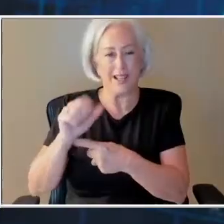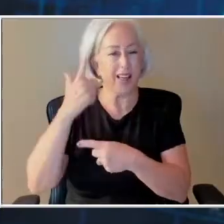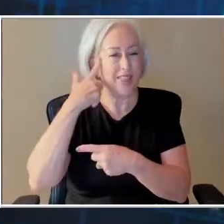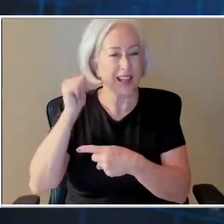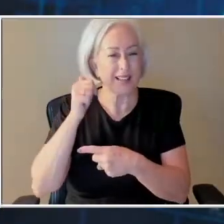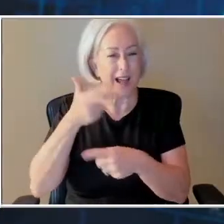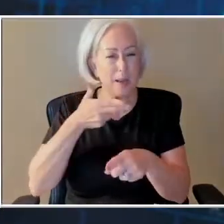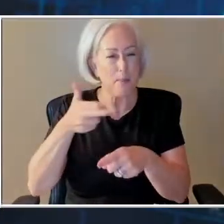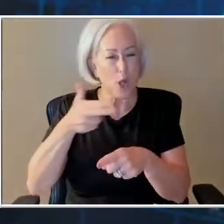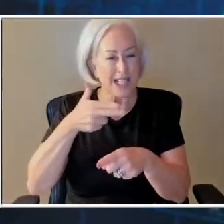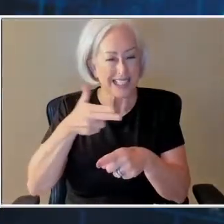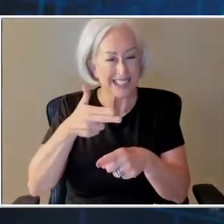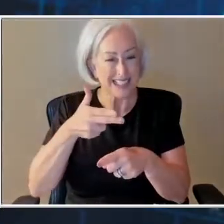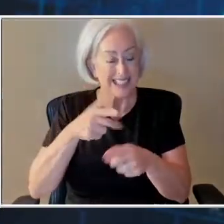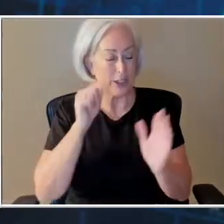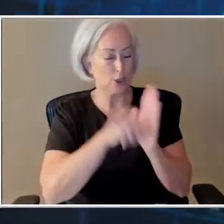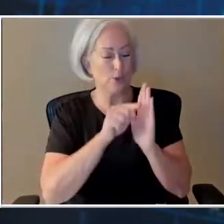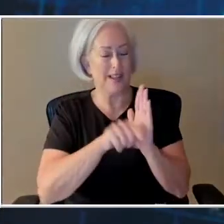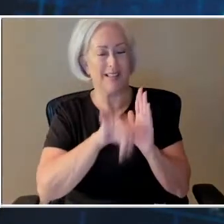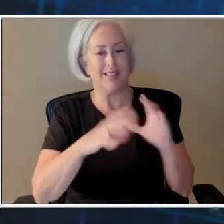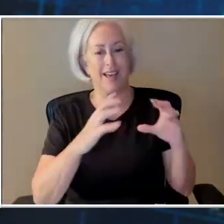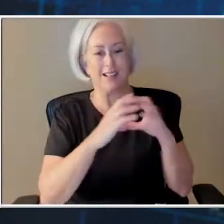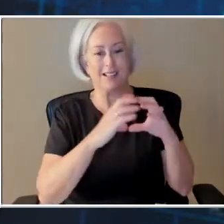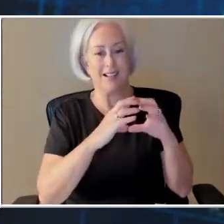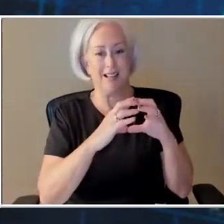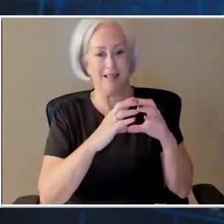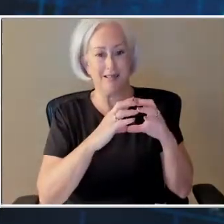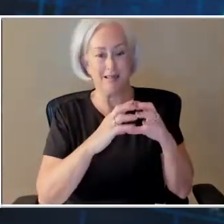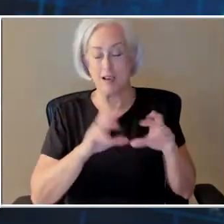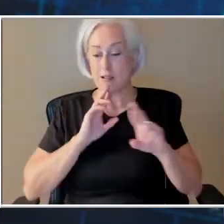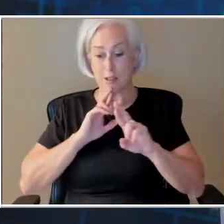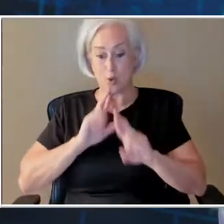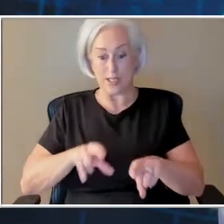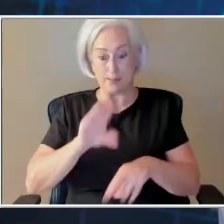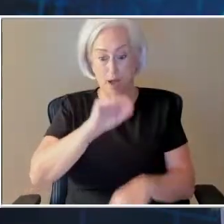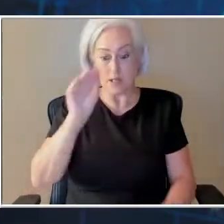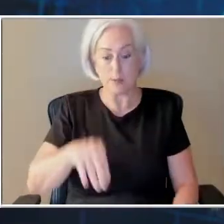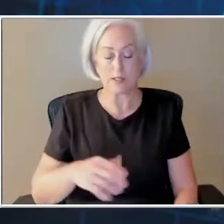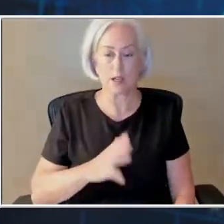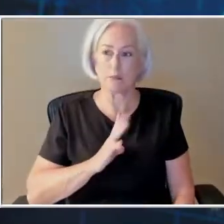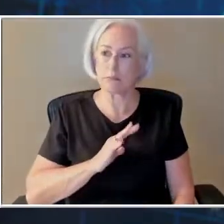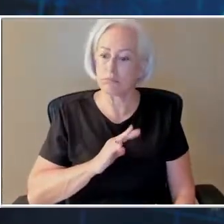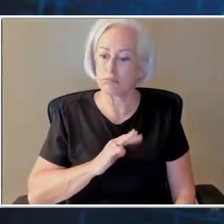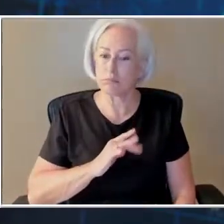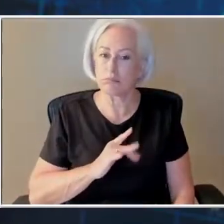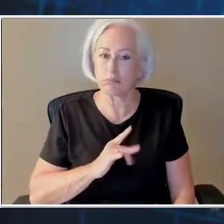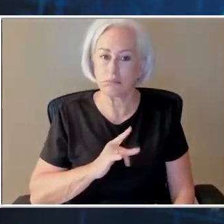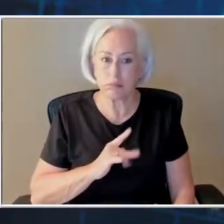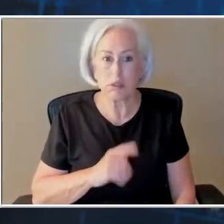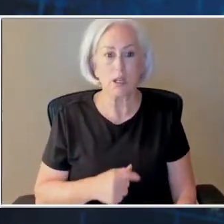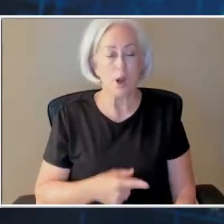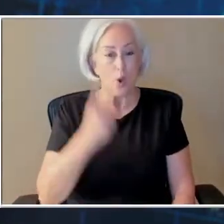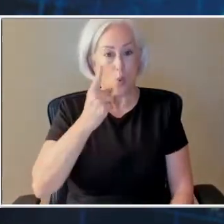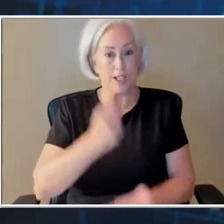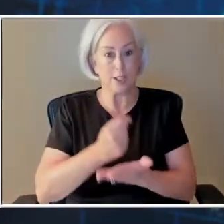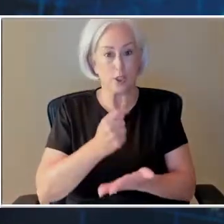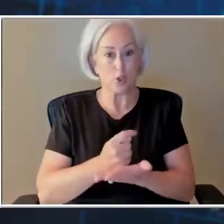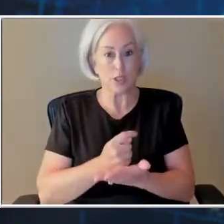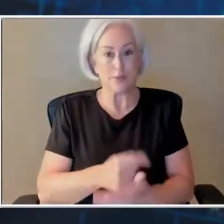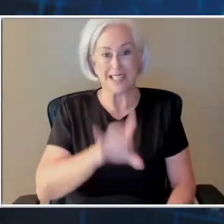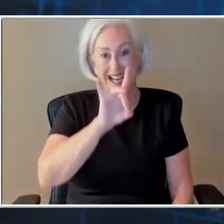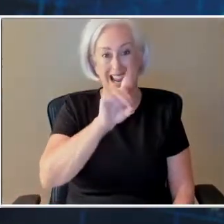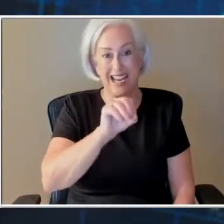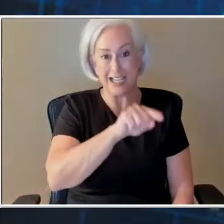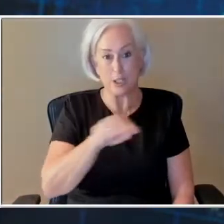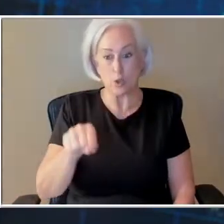So that's how it does. And the response rate is amazing. Like, it's like you're talking about this only one treatment is 80 to 95%.